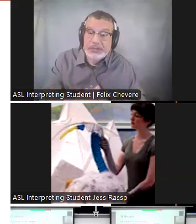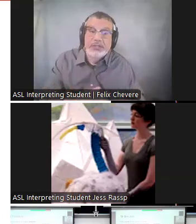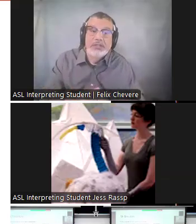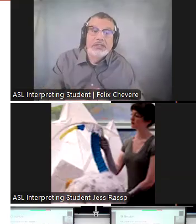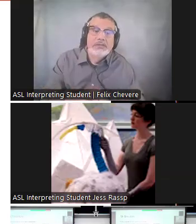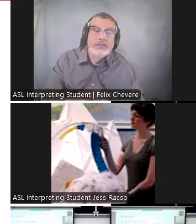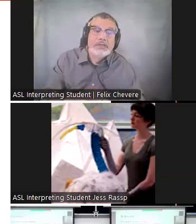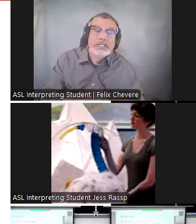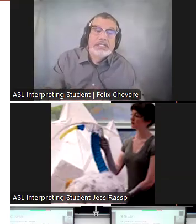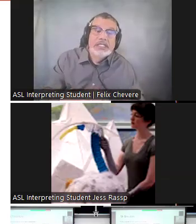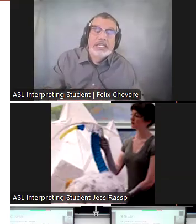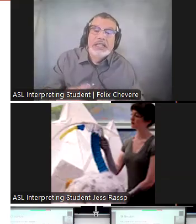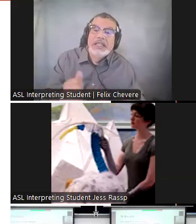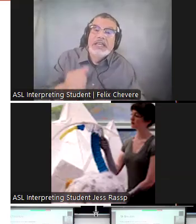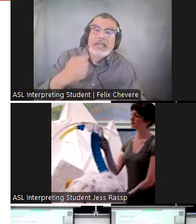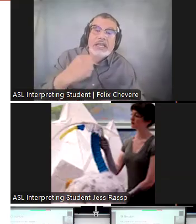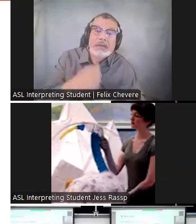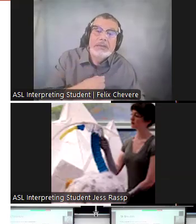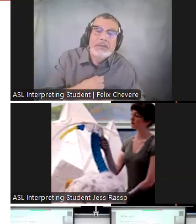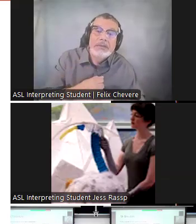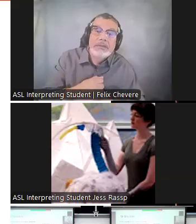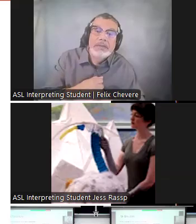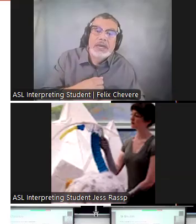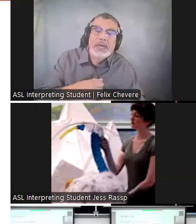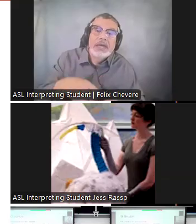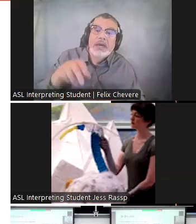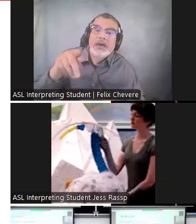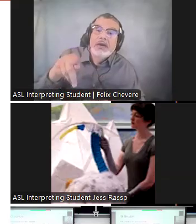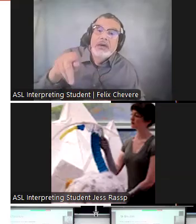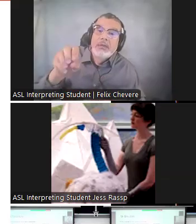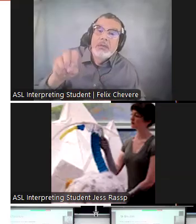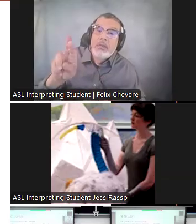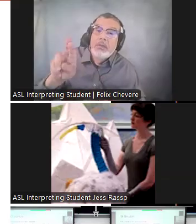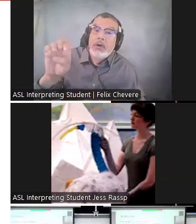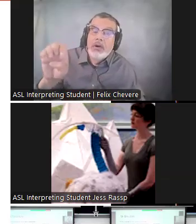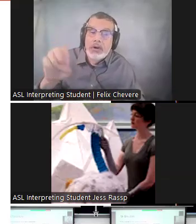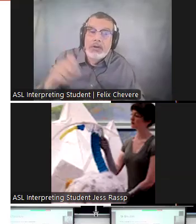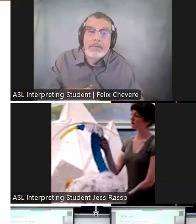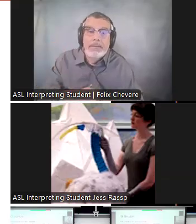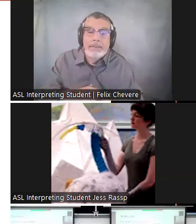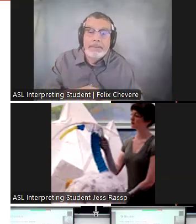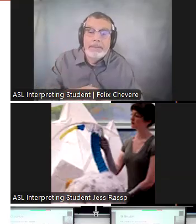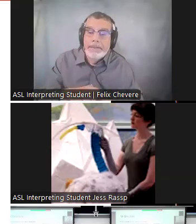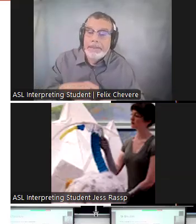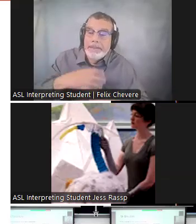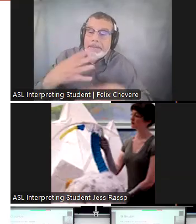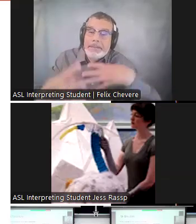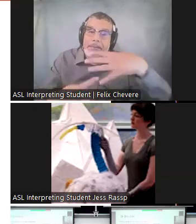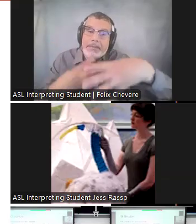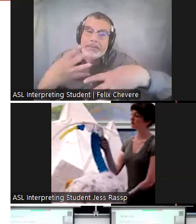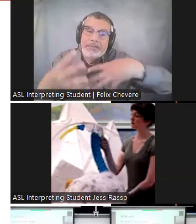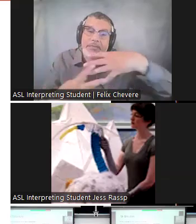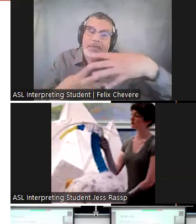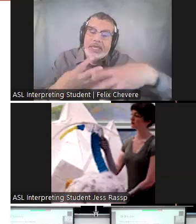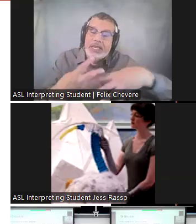these interact to create a pore. So this is where the calcium is going to go, right? Is right through this area between 5 and